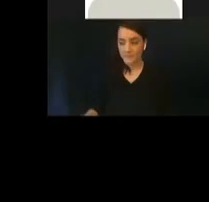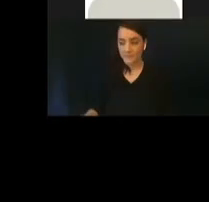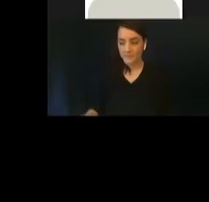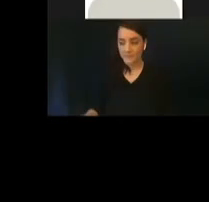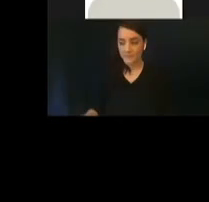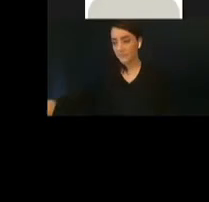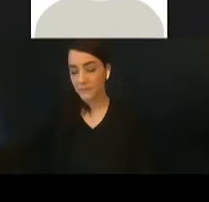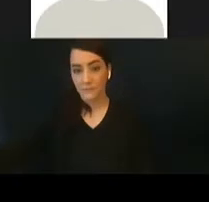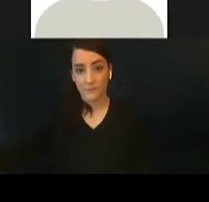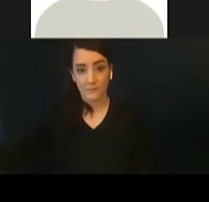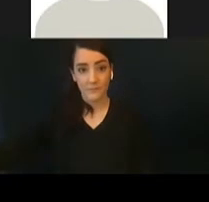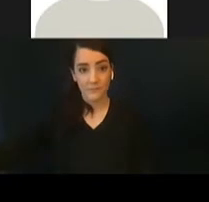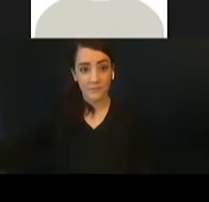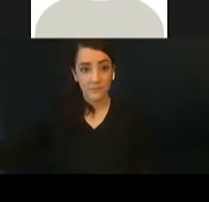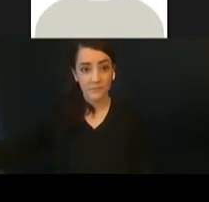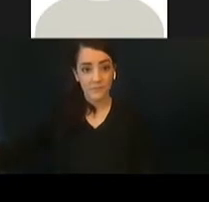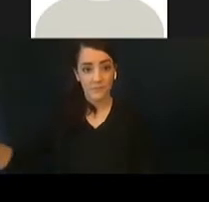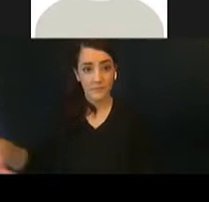Okay.